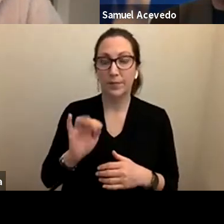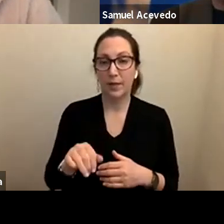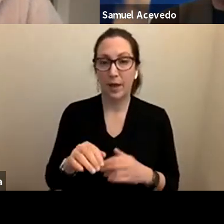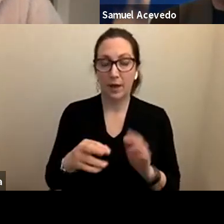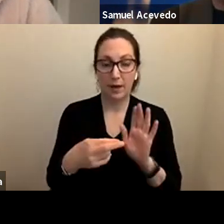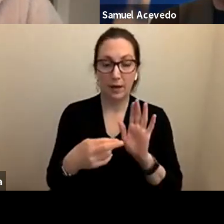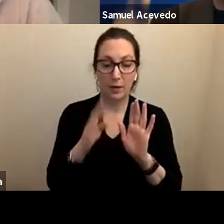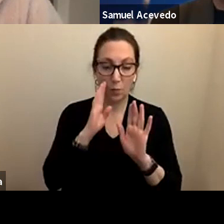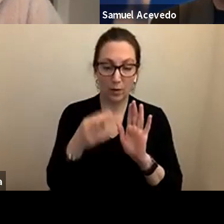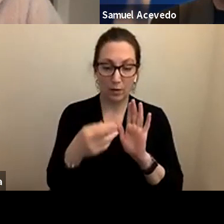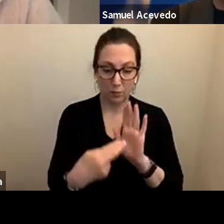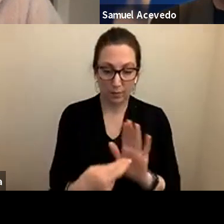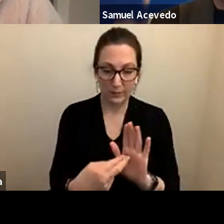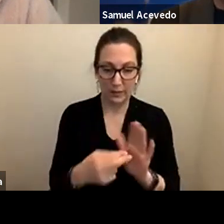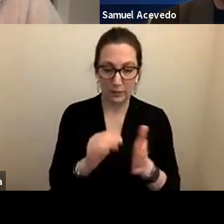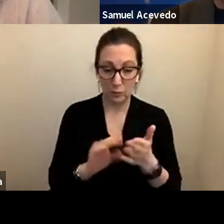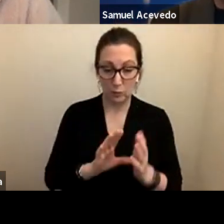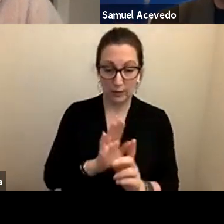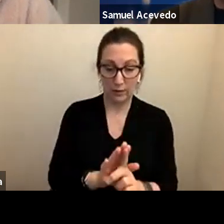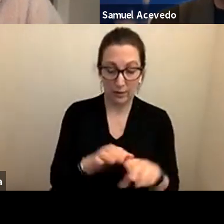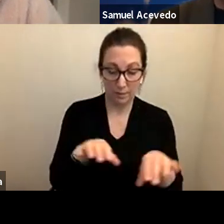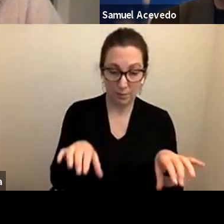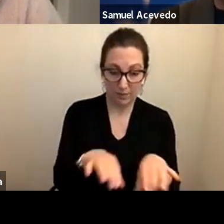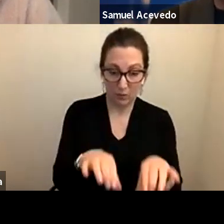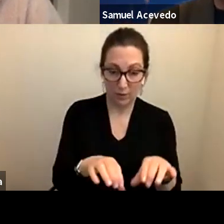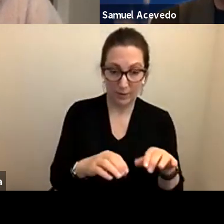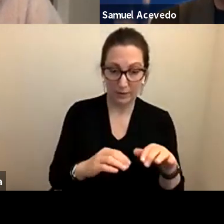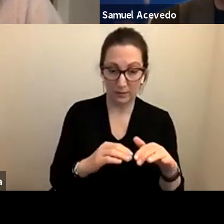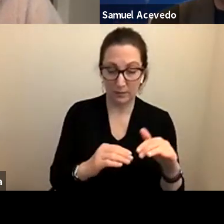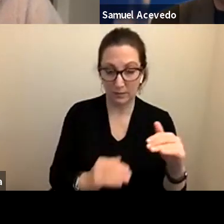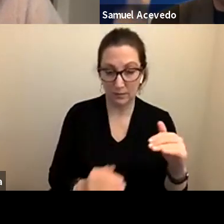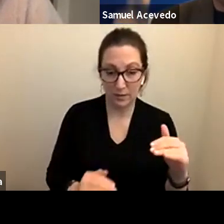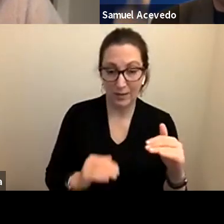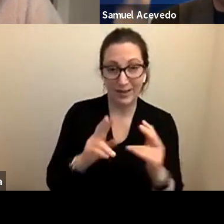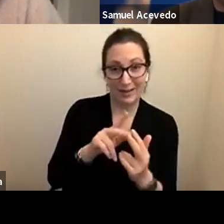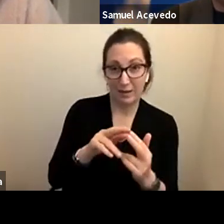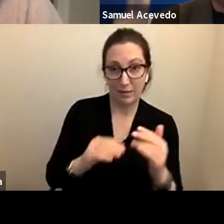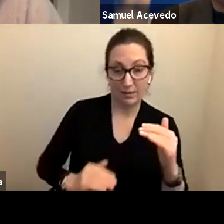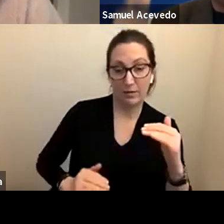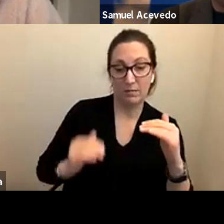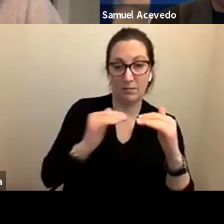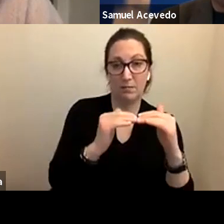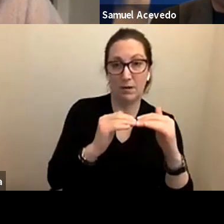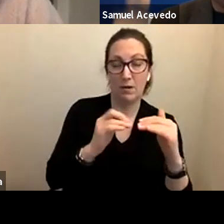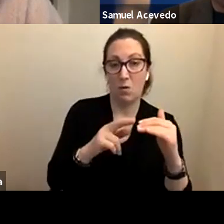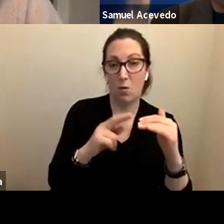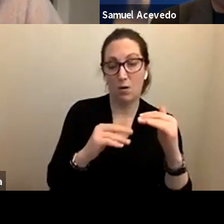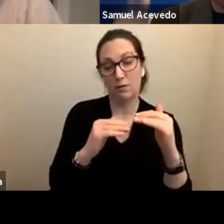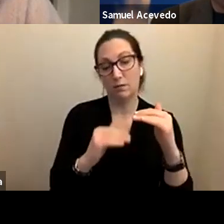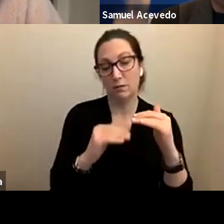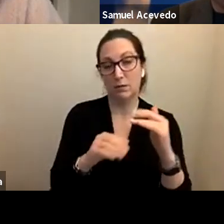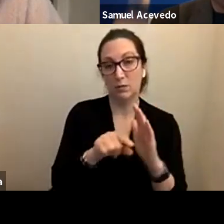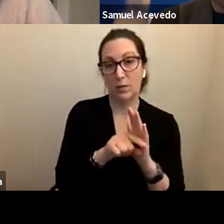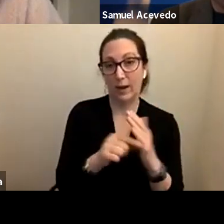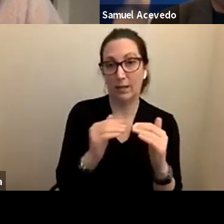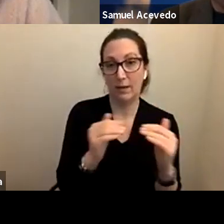student's performance at or near grade level before matriculating to the exam